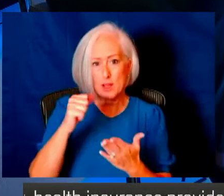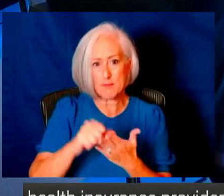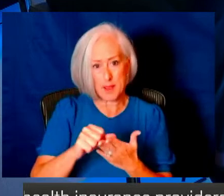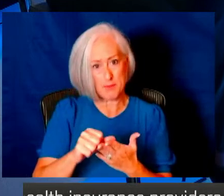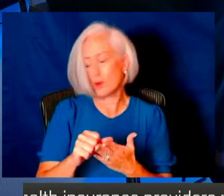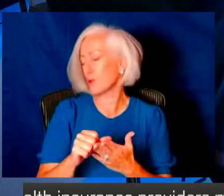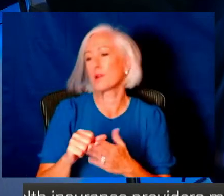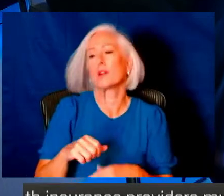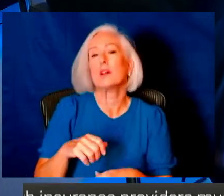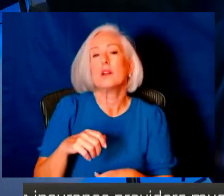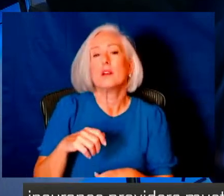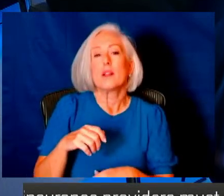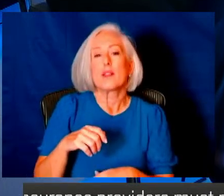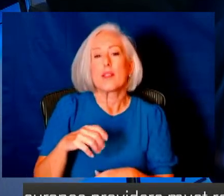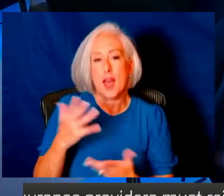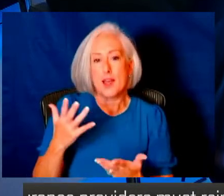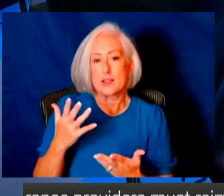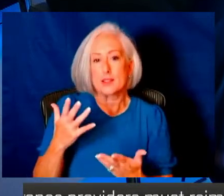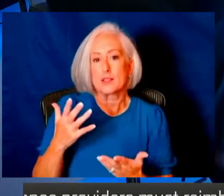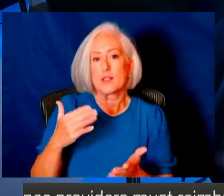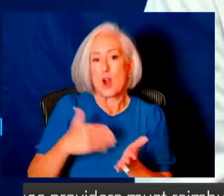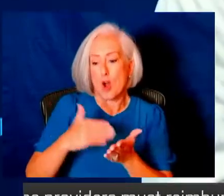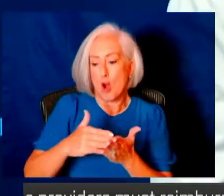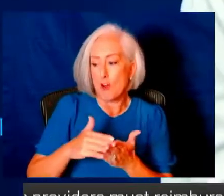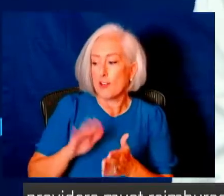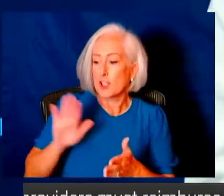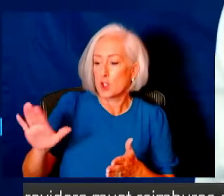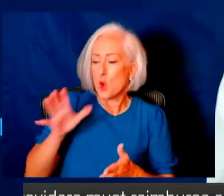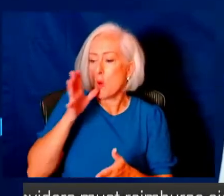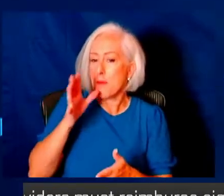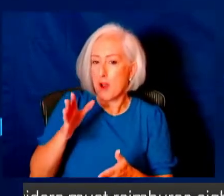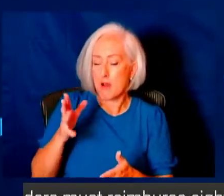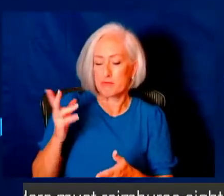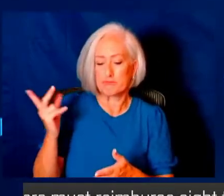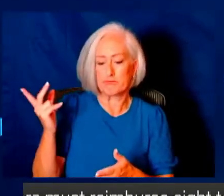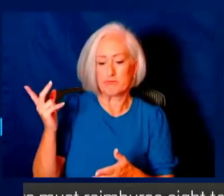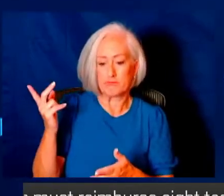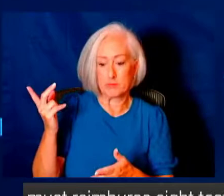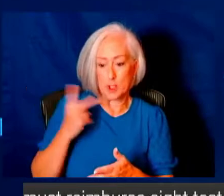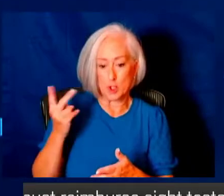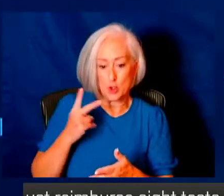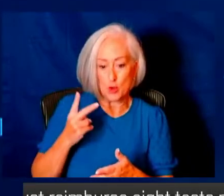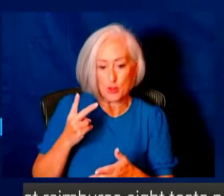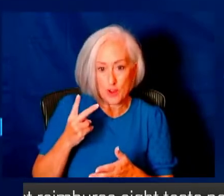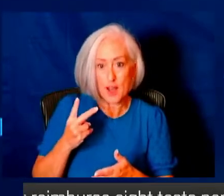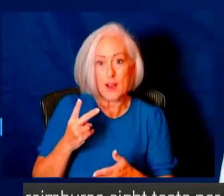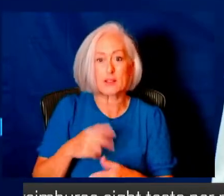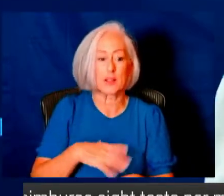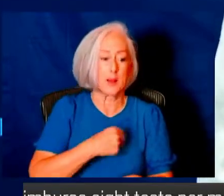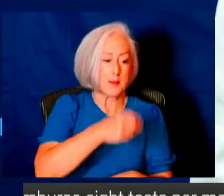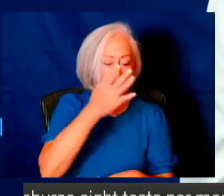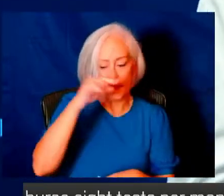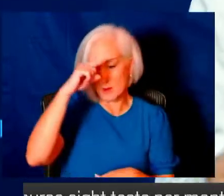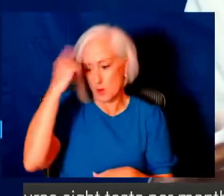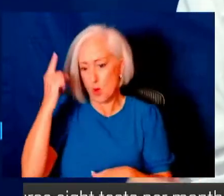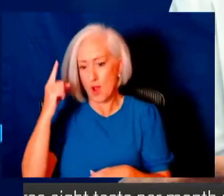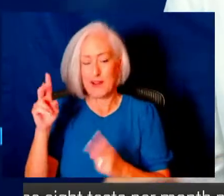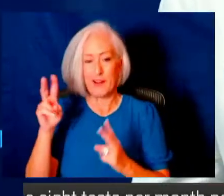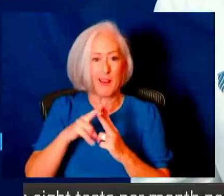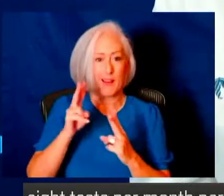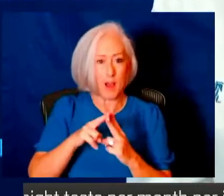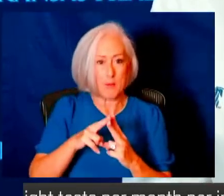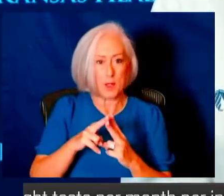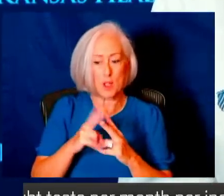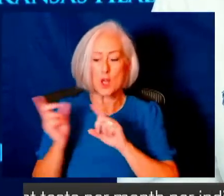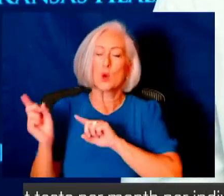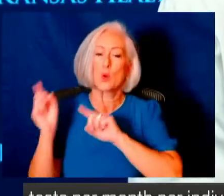places where my wife, Sandy, your mom and I couldn't go, things we couldn't do, houses that people wouldn't show us when we tried to purchase those. I mean, the story